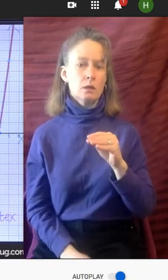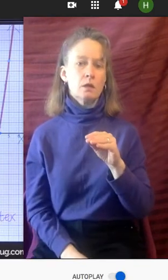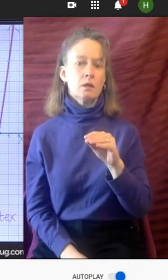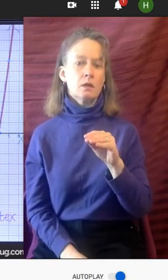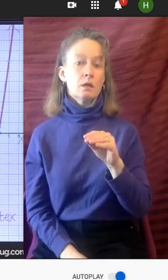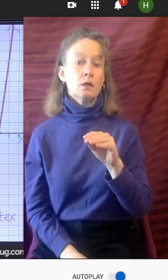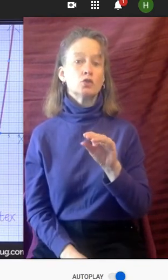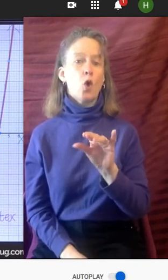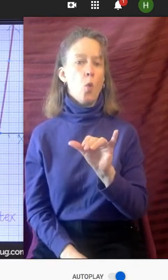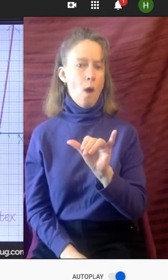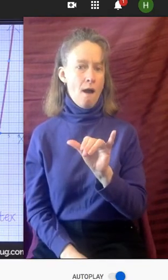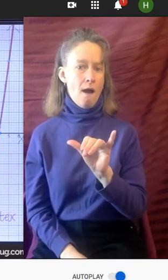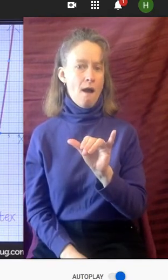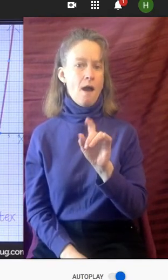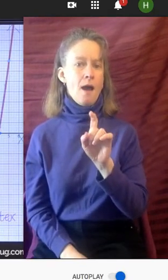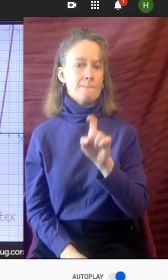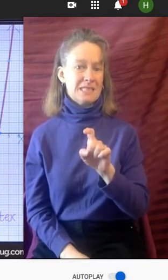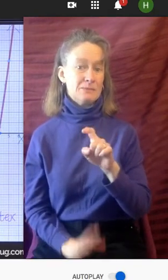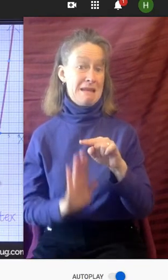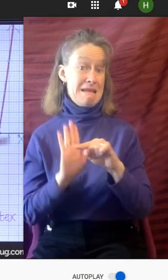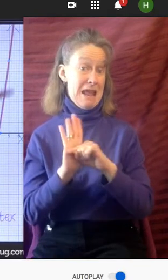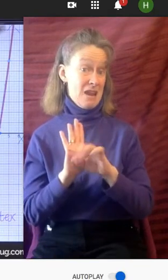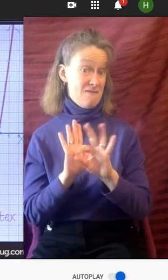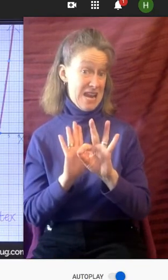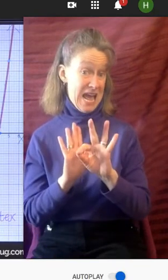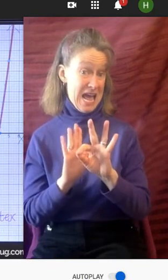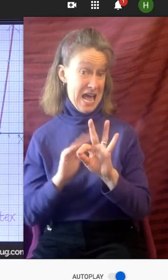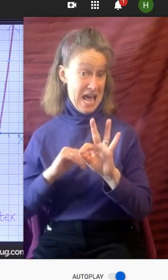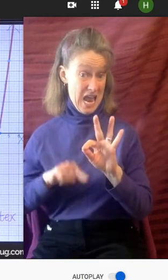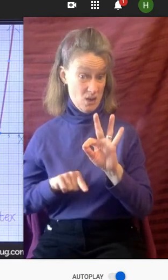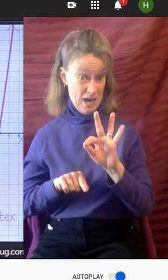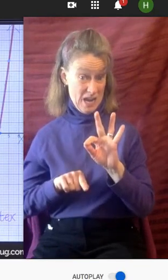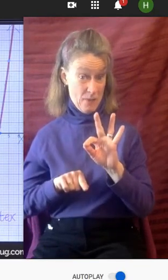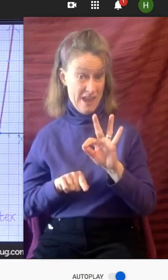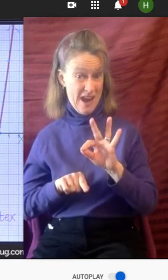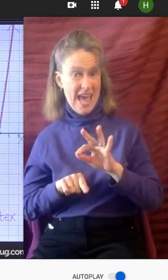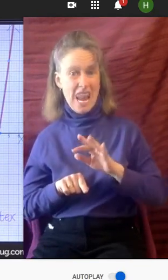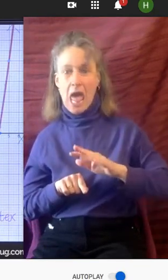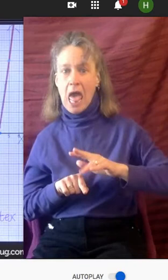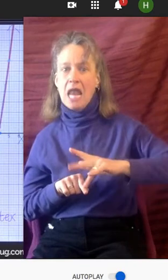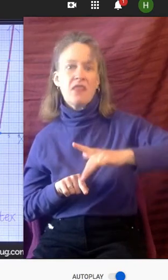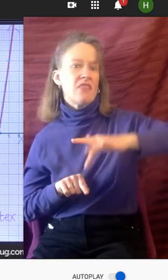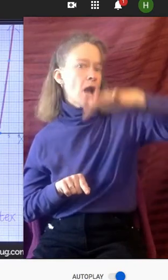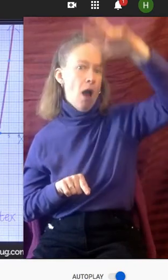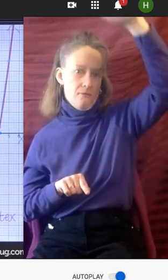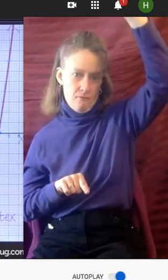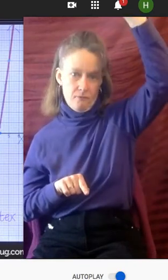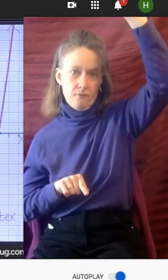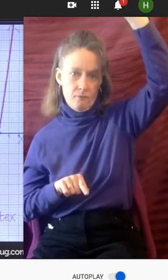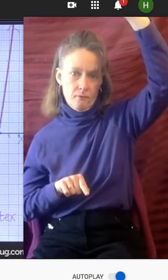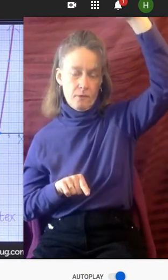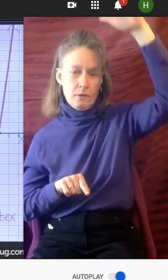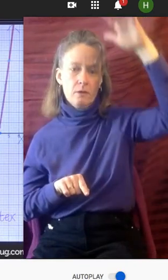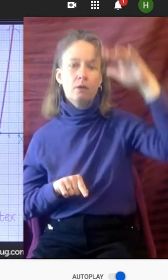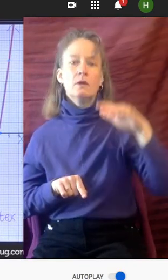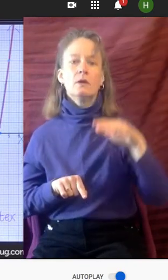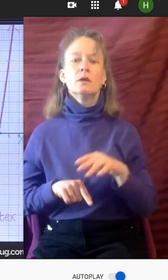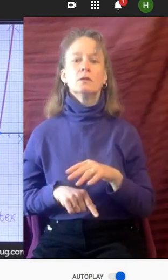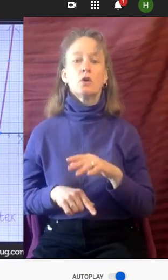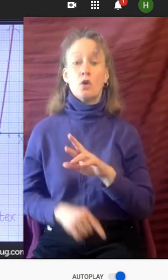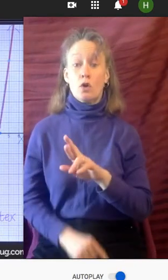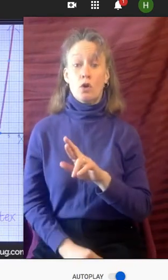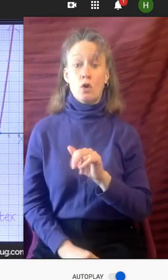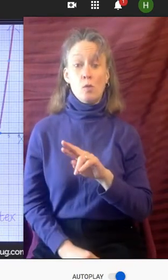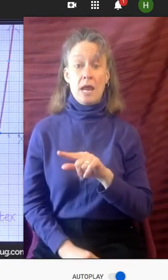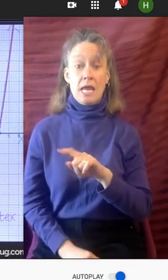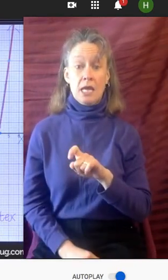be -9 and anything above. So the range is y is greater than